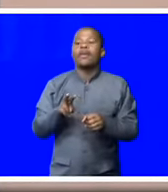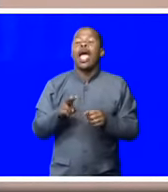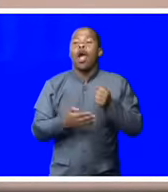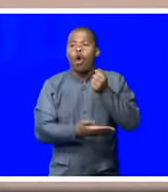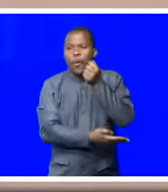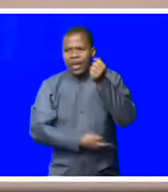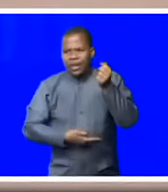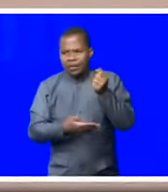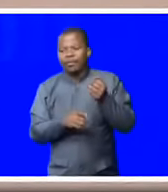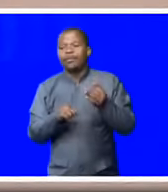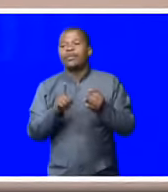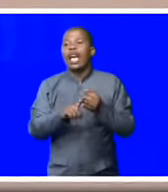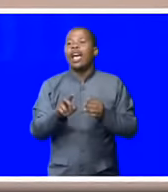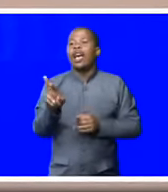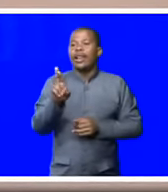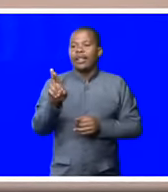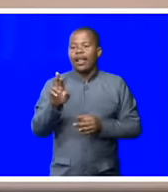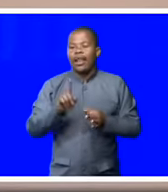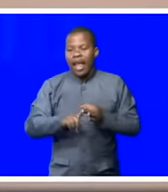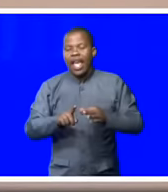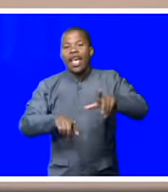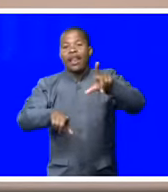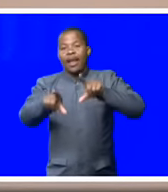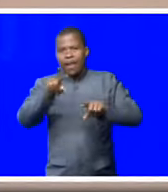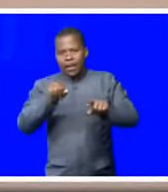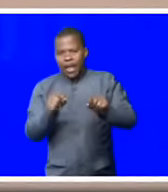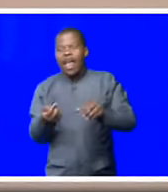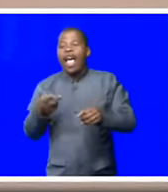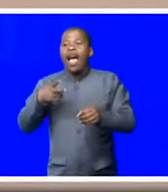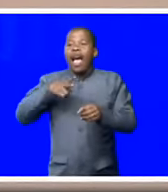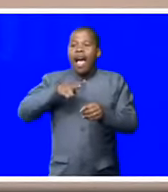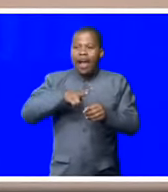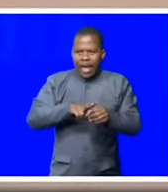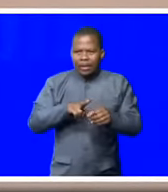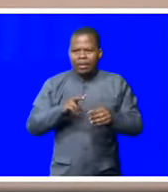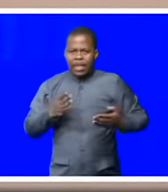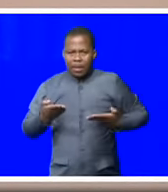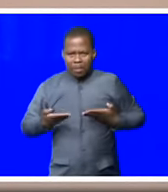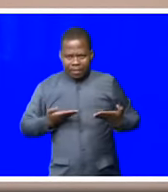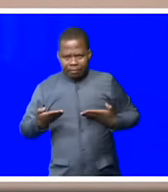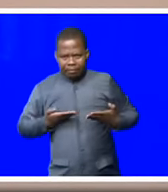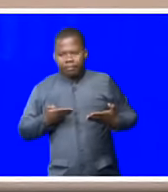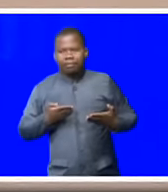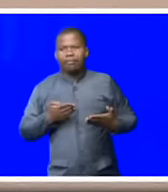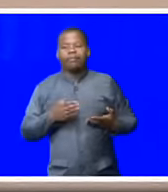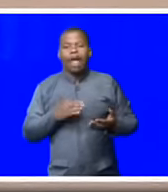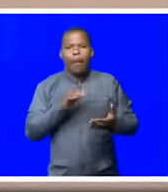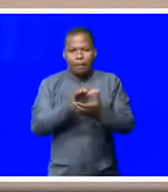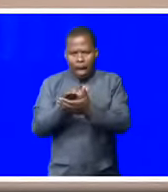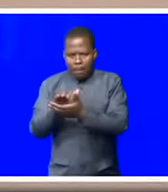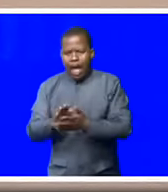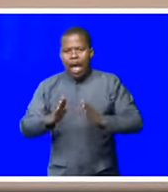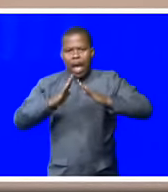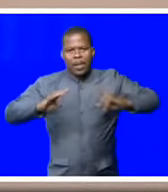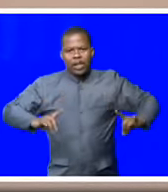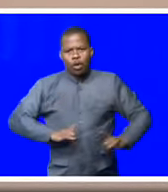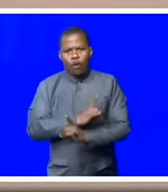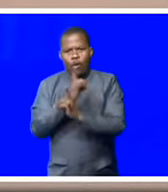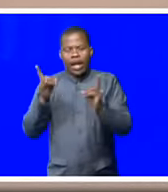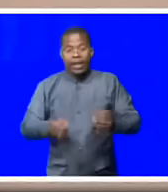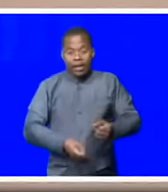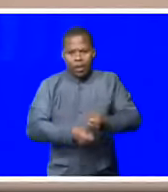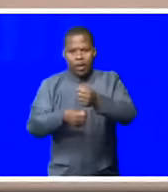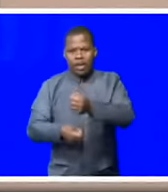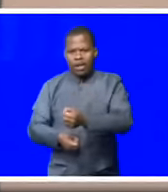the private sector as well as the academic institutions to continue to support the ministry as they